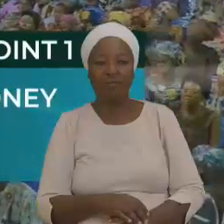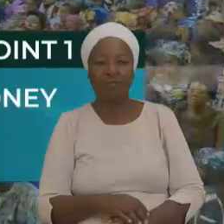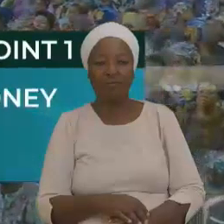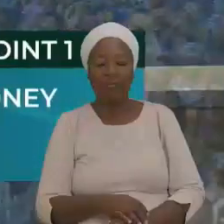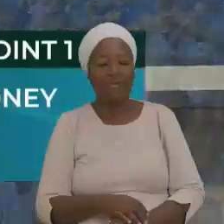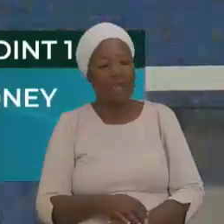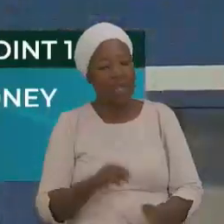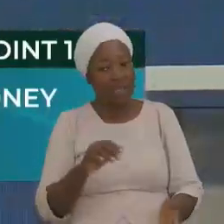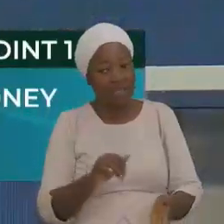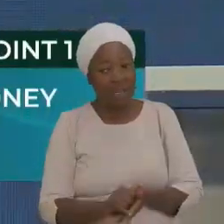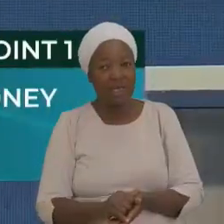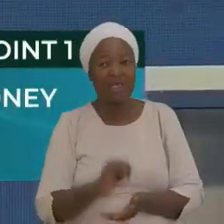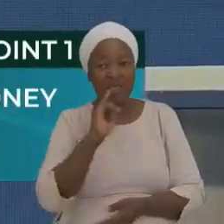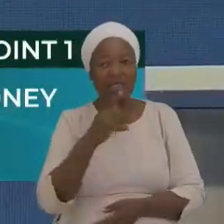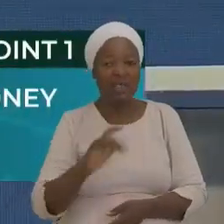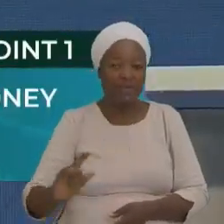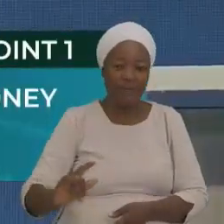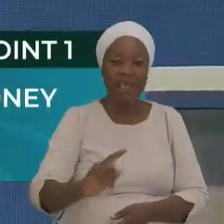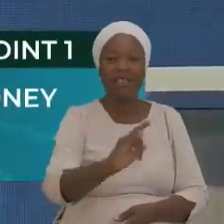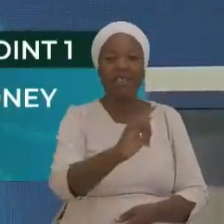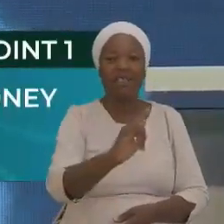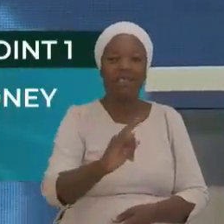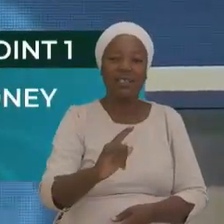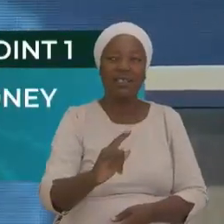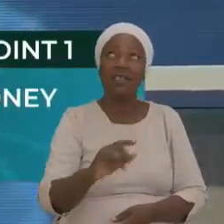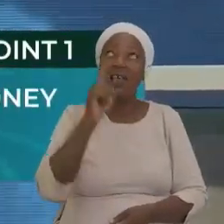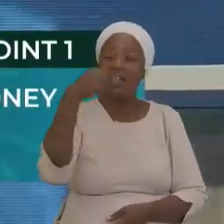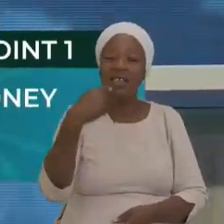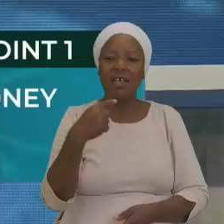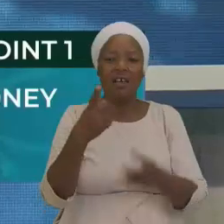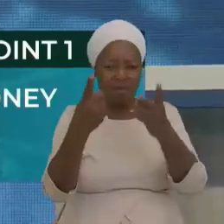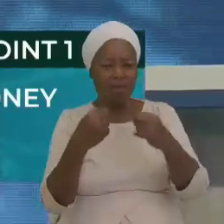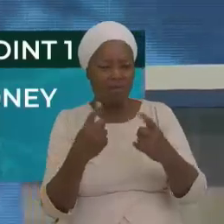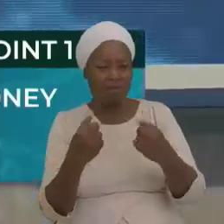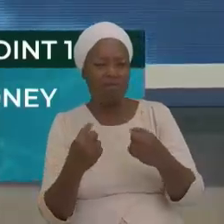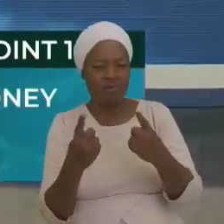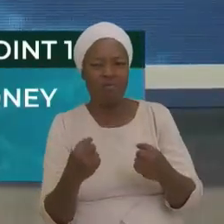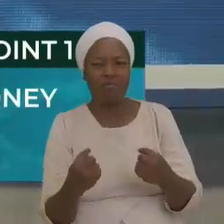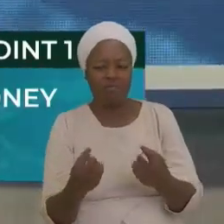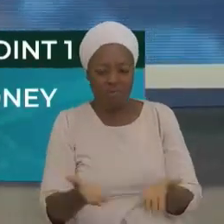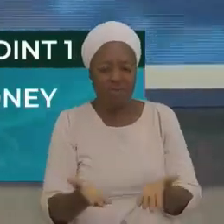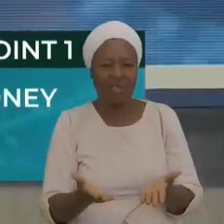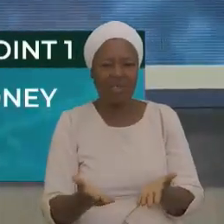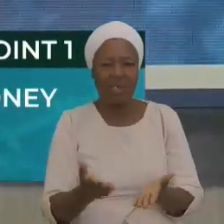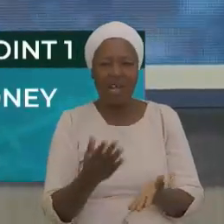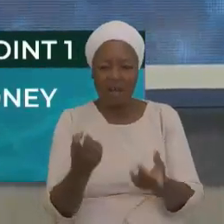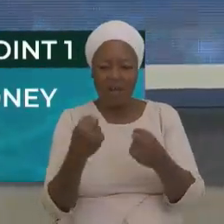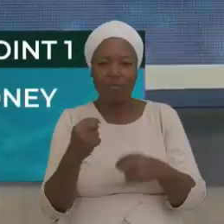That was a flight. It said, come on here and come on my